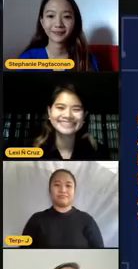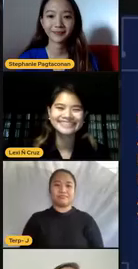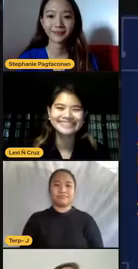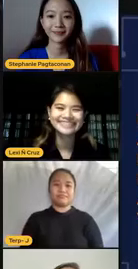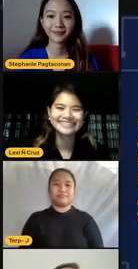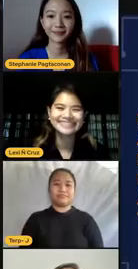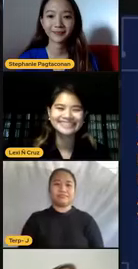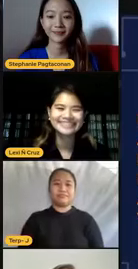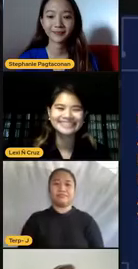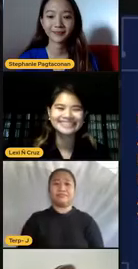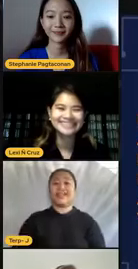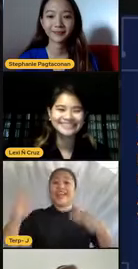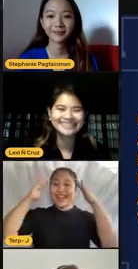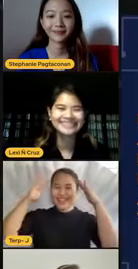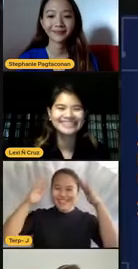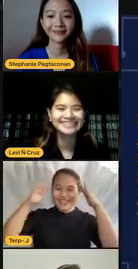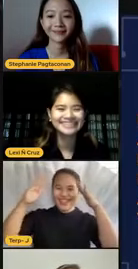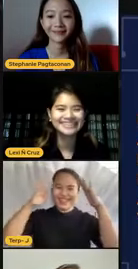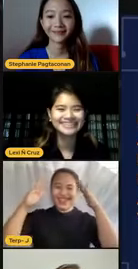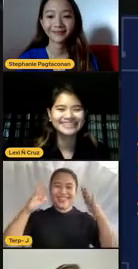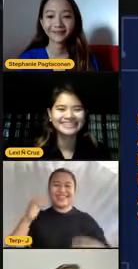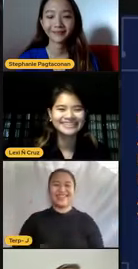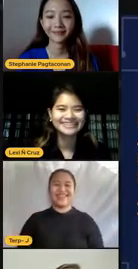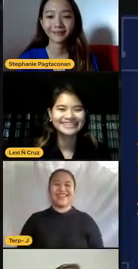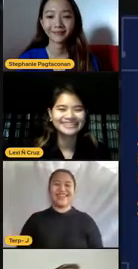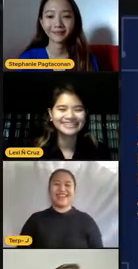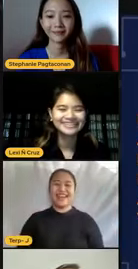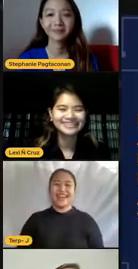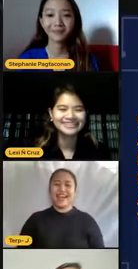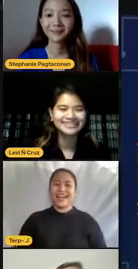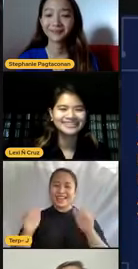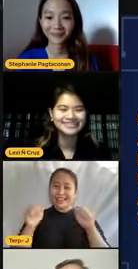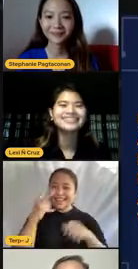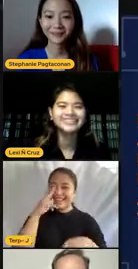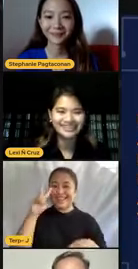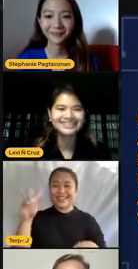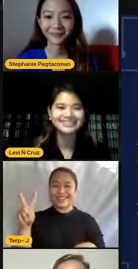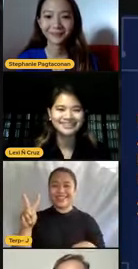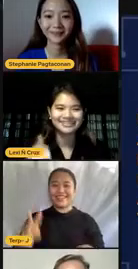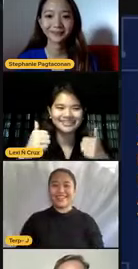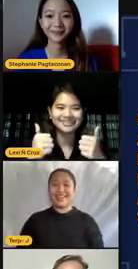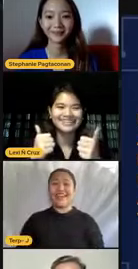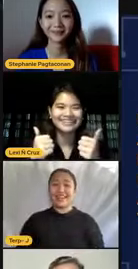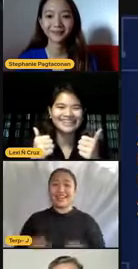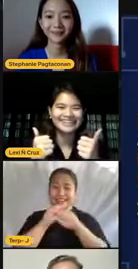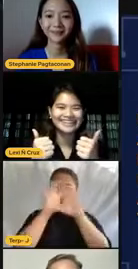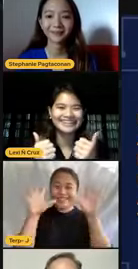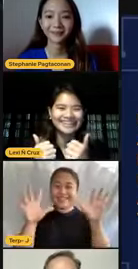Hello, everyone. Can you see me? Am I coming out clear?